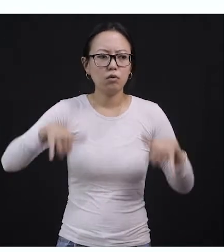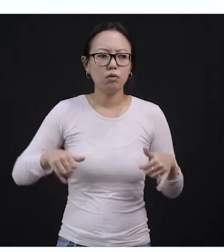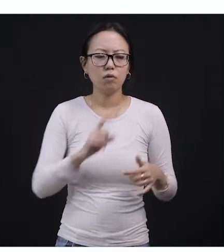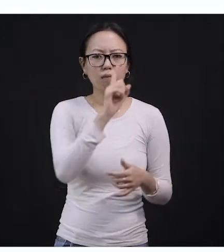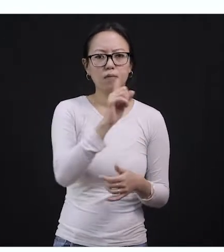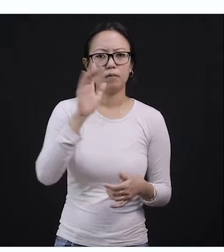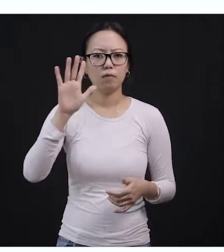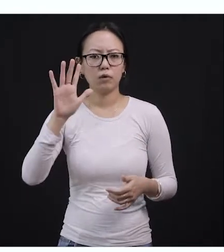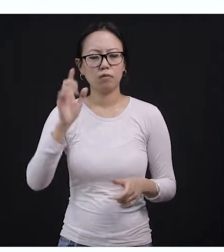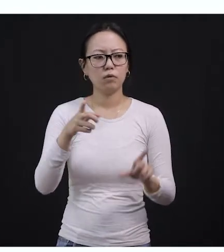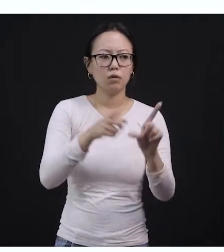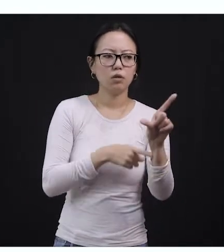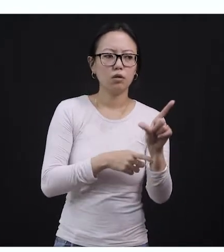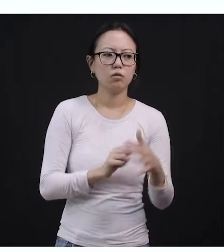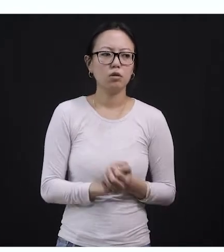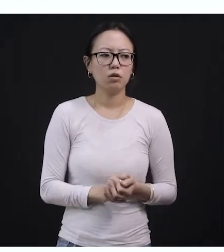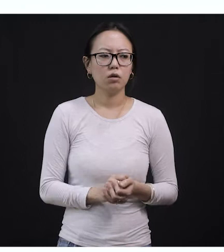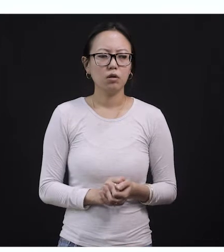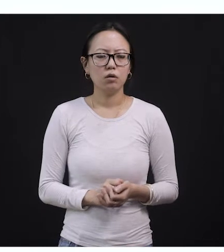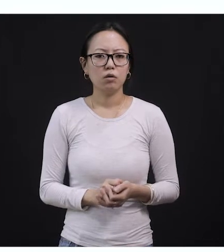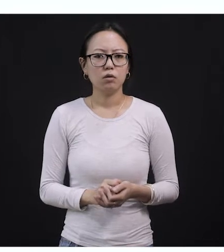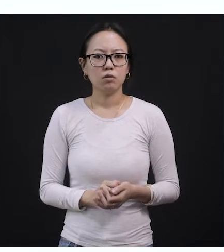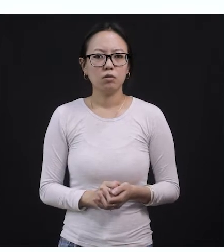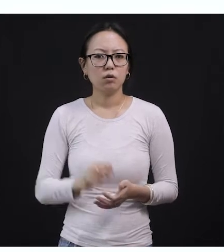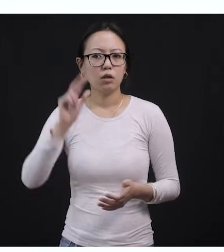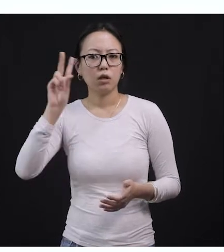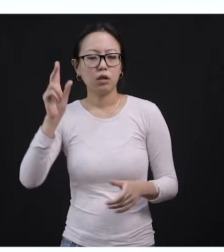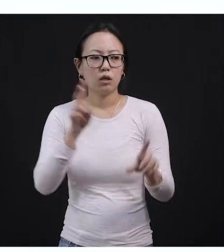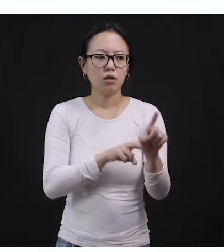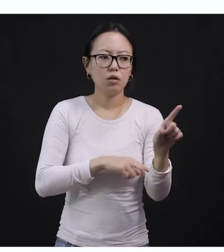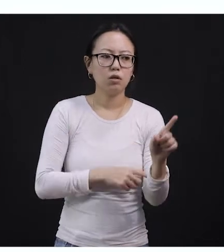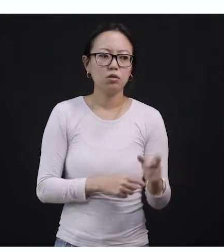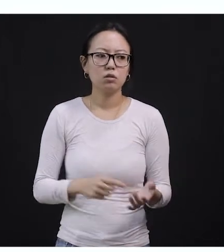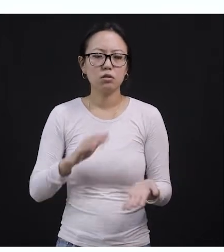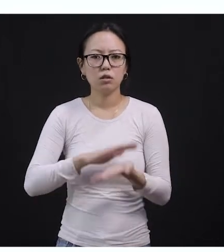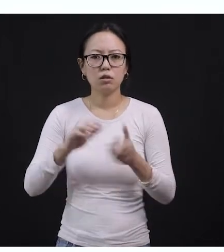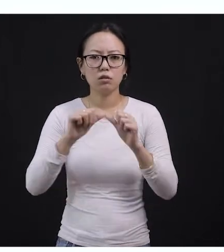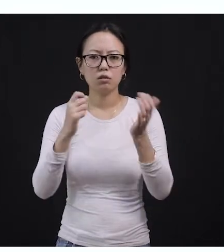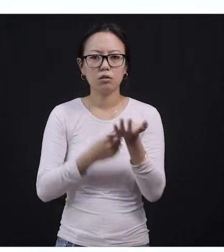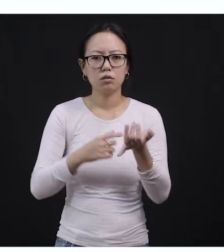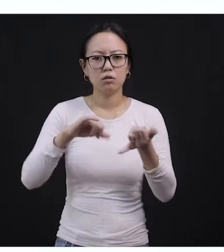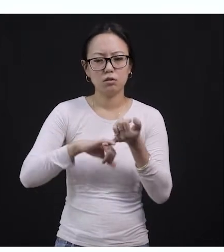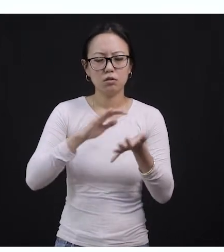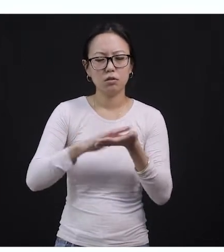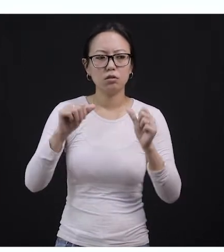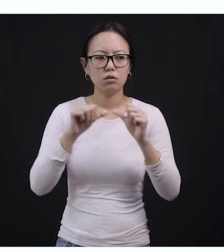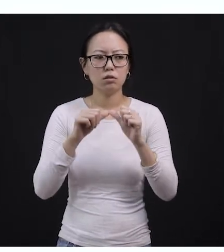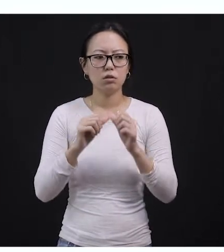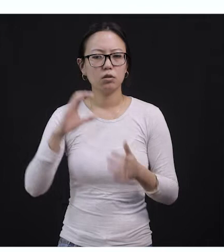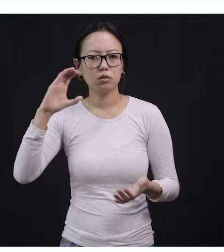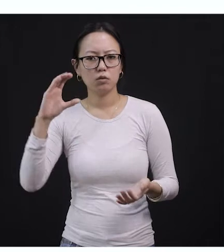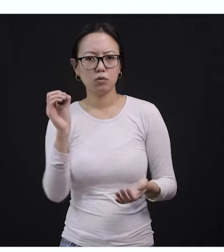Harsha, and he spent 8 years in Harsha's court. And when he spent these 8